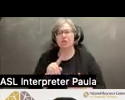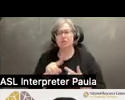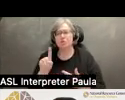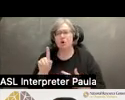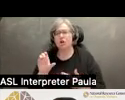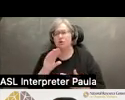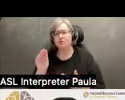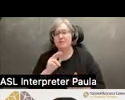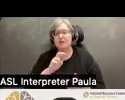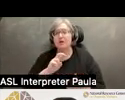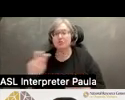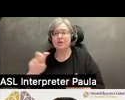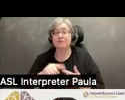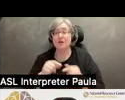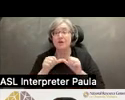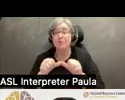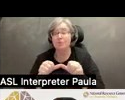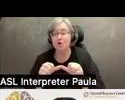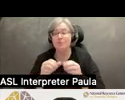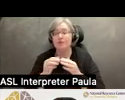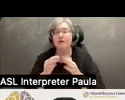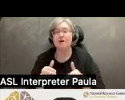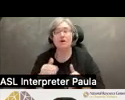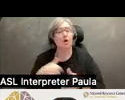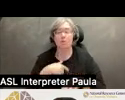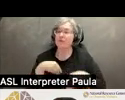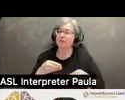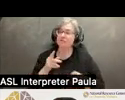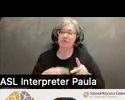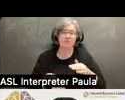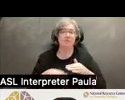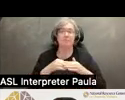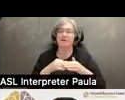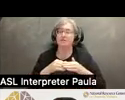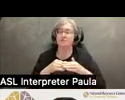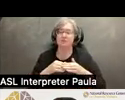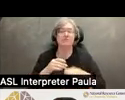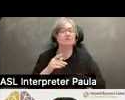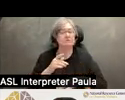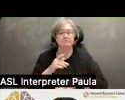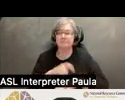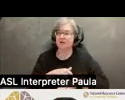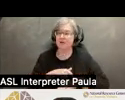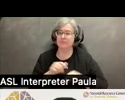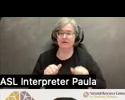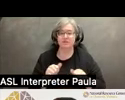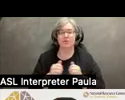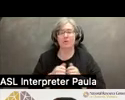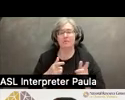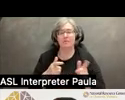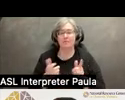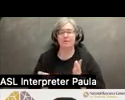rehousing grants. We give people the maximum amount of time that we can in those rapid rehousing grants.